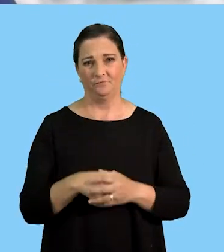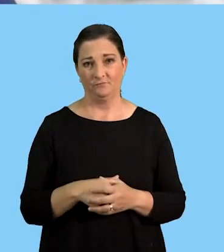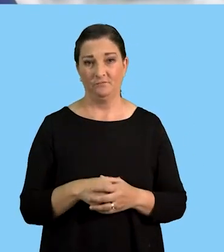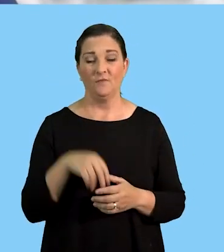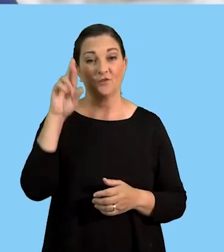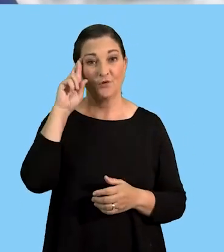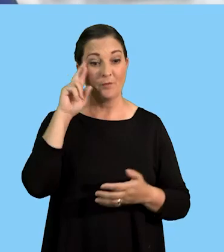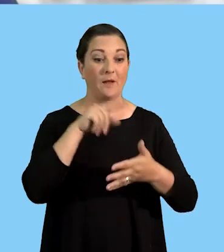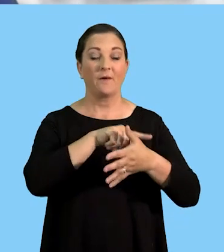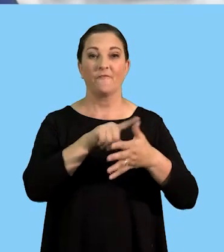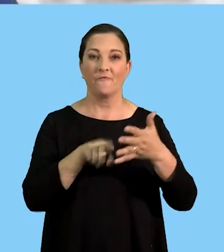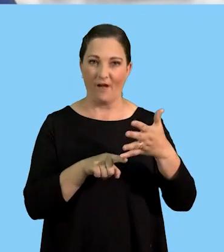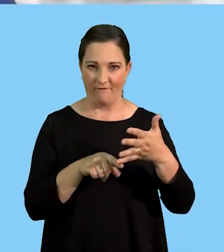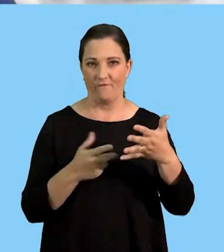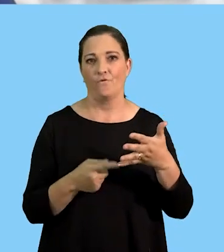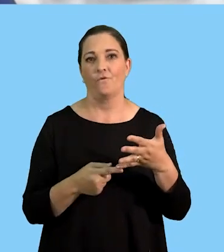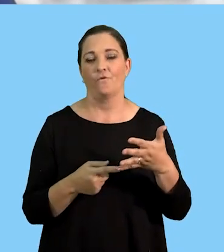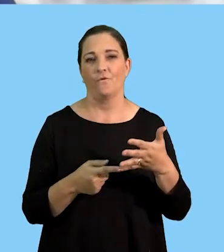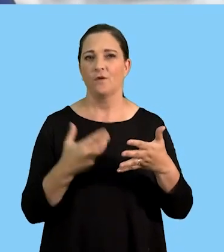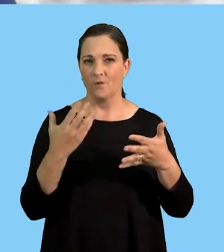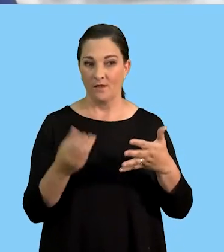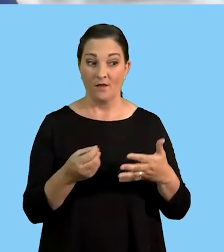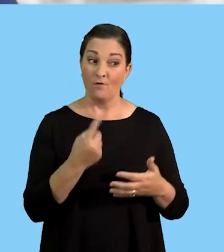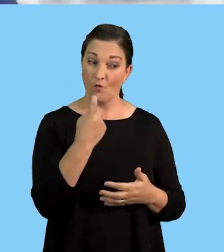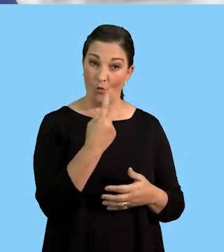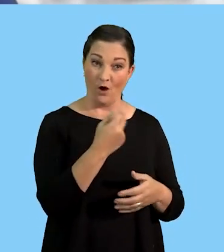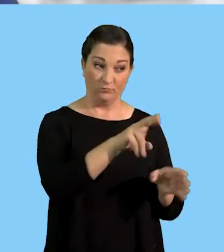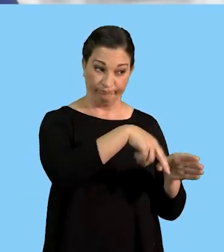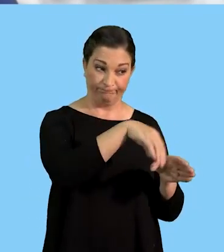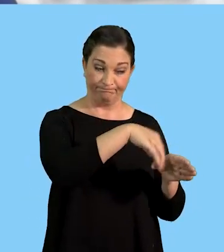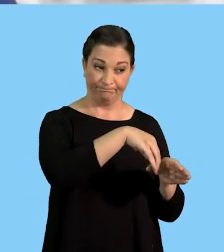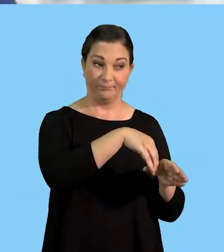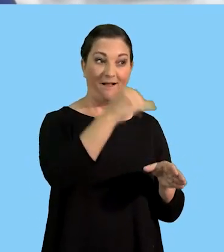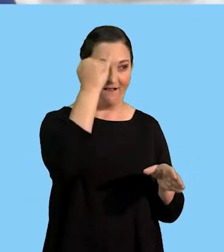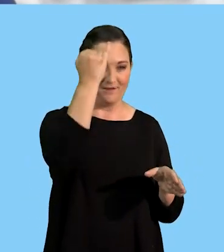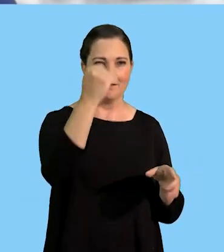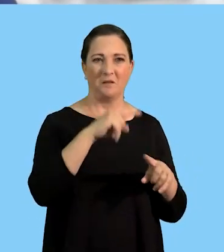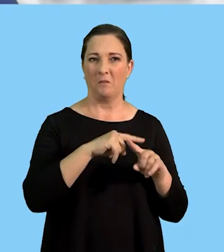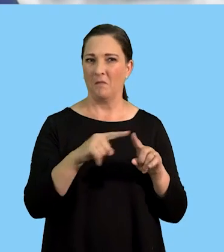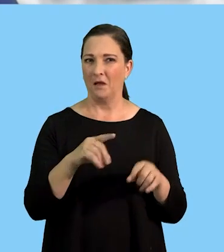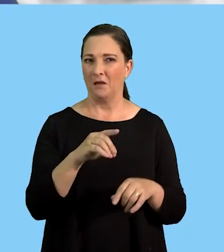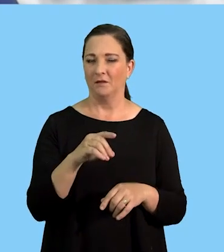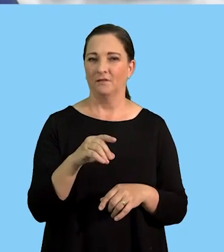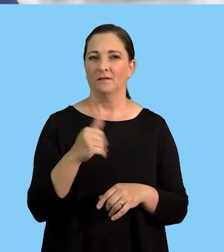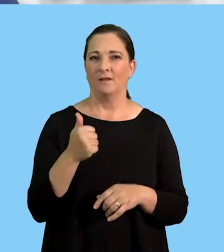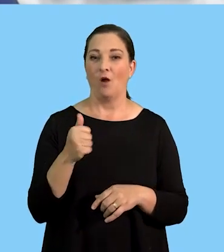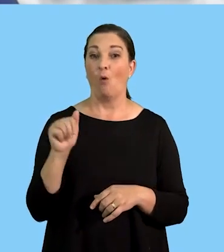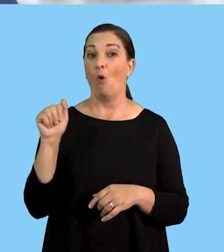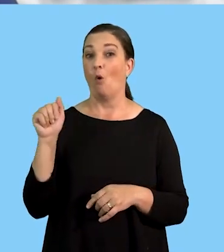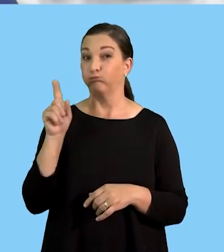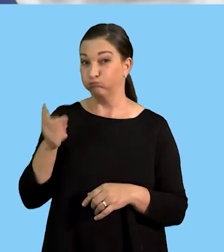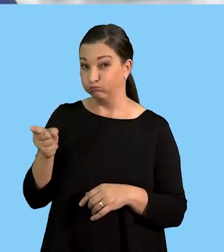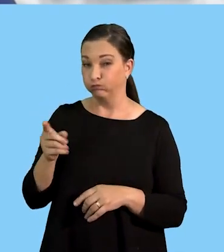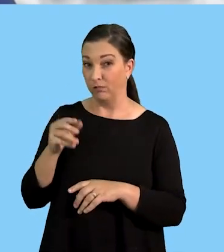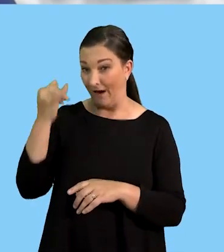that you have 5 leadership styles. One allows employees to contribute ideas, while autocratic doesn't allow ideas to be